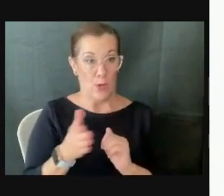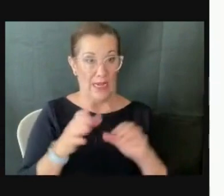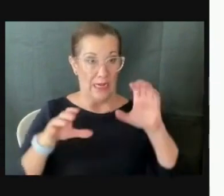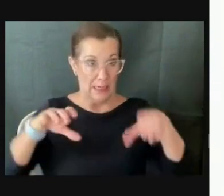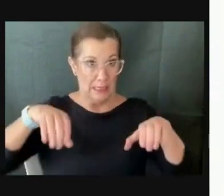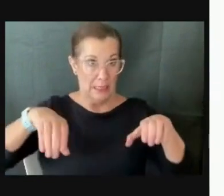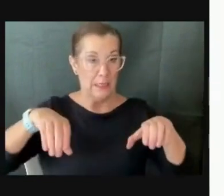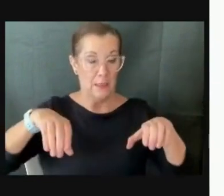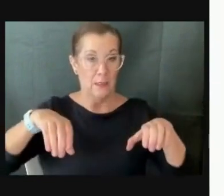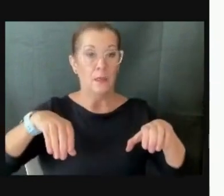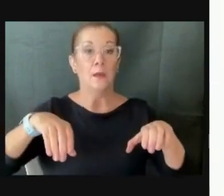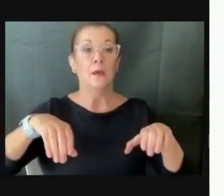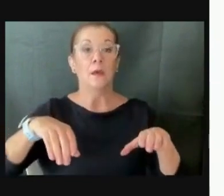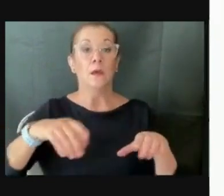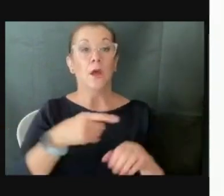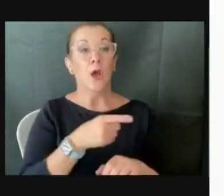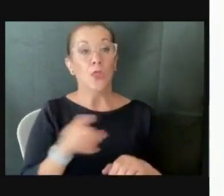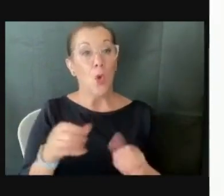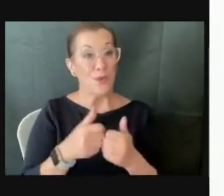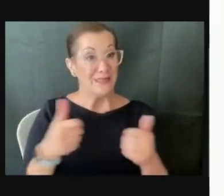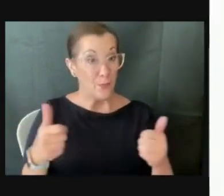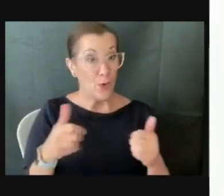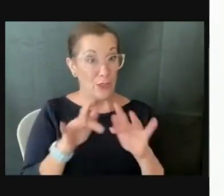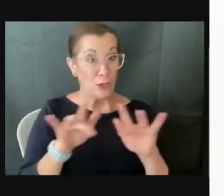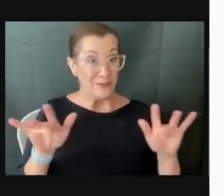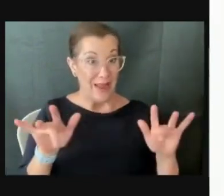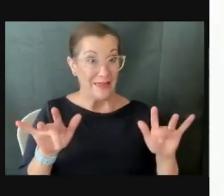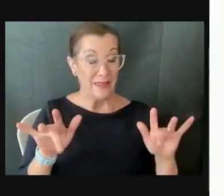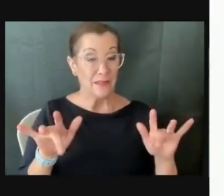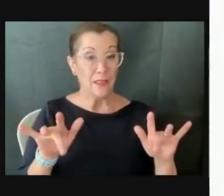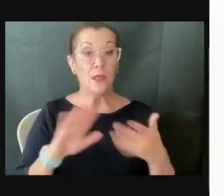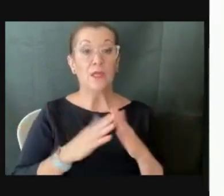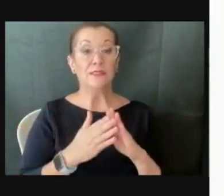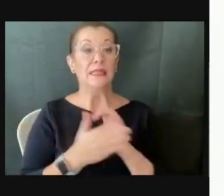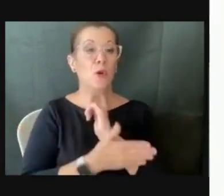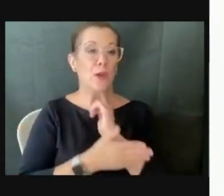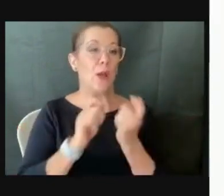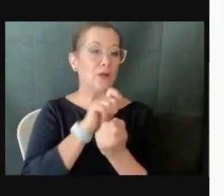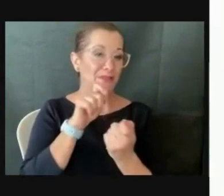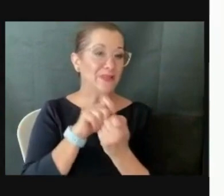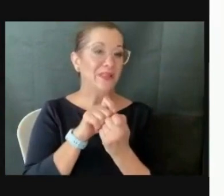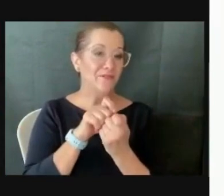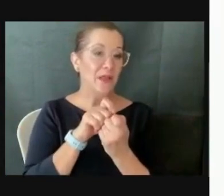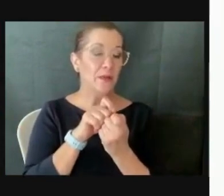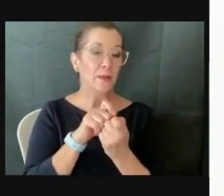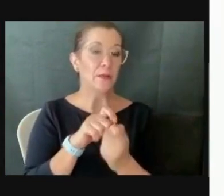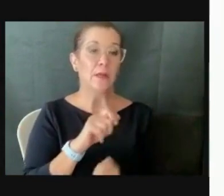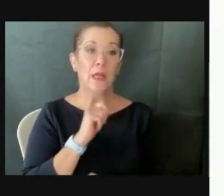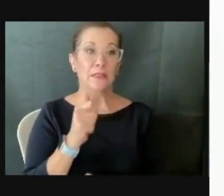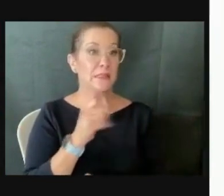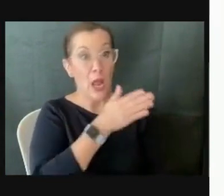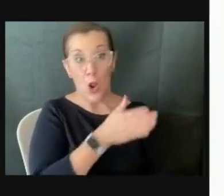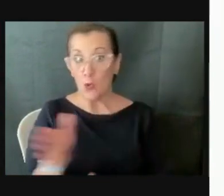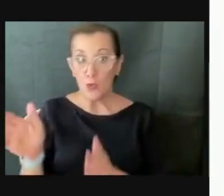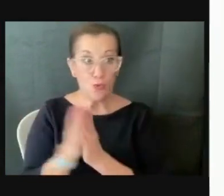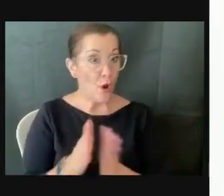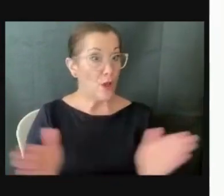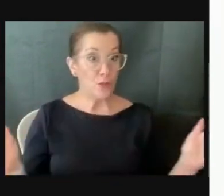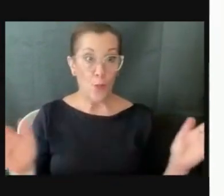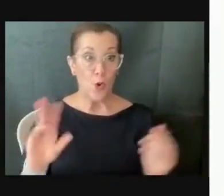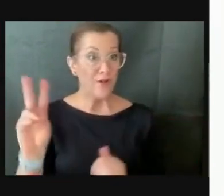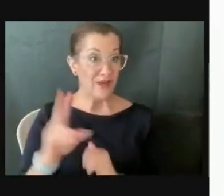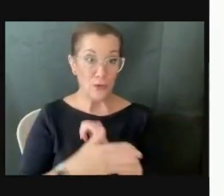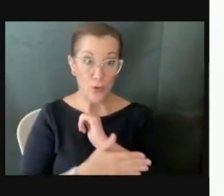ADU. And those separation spaces are city or county specific. So it's not just across the board in Ventura County, no matter what